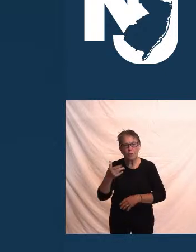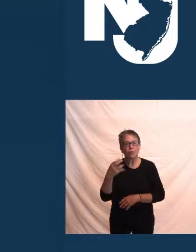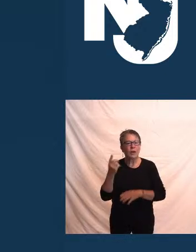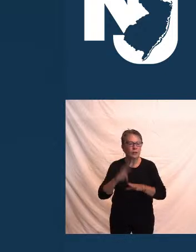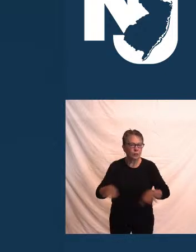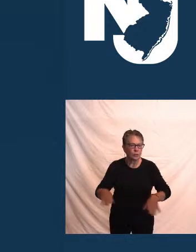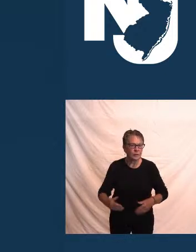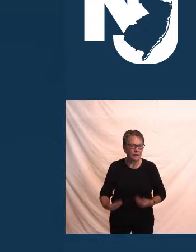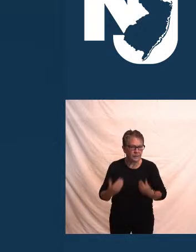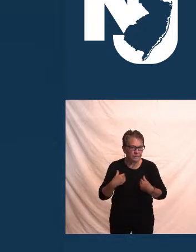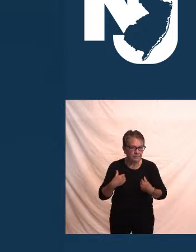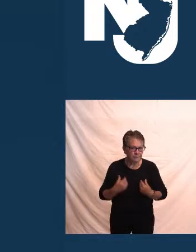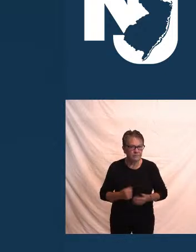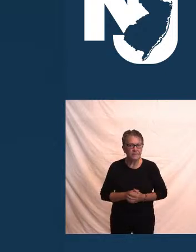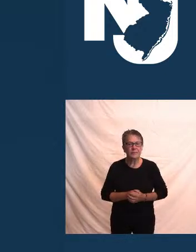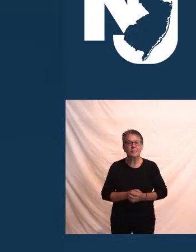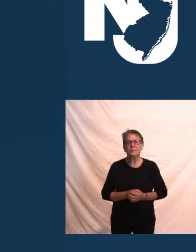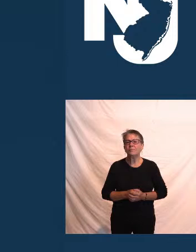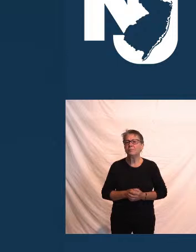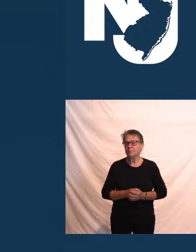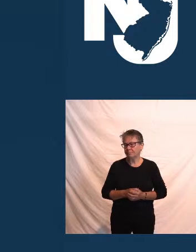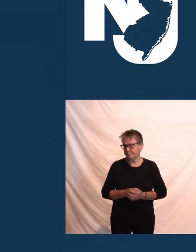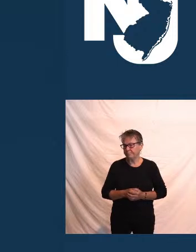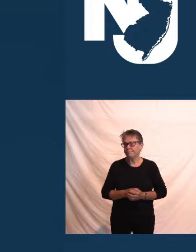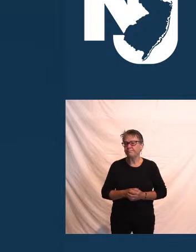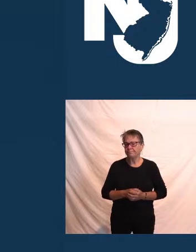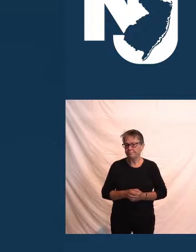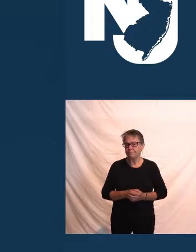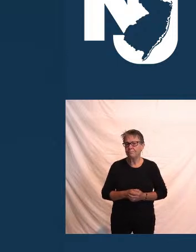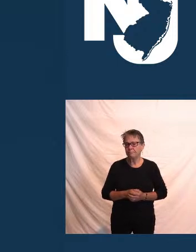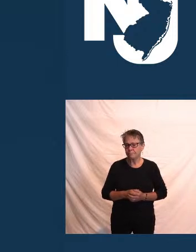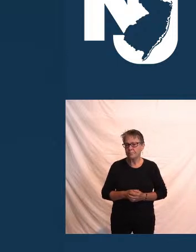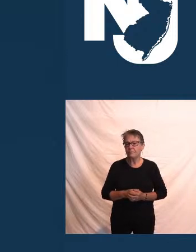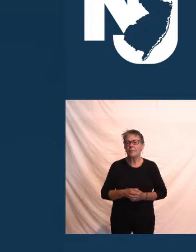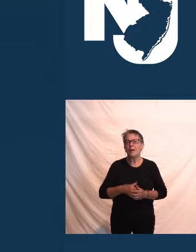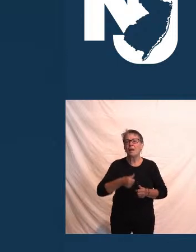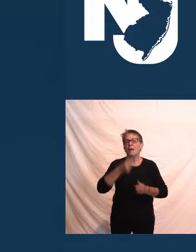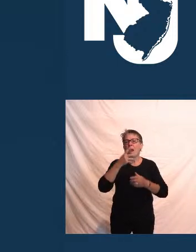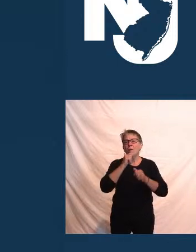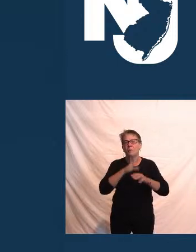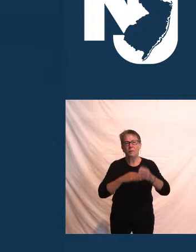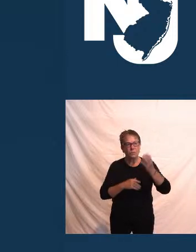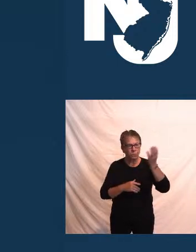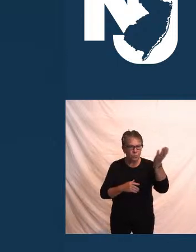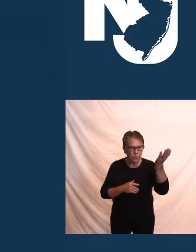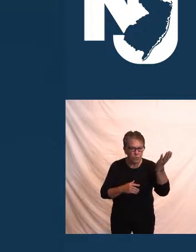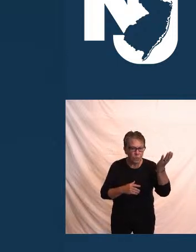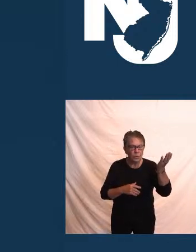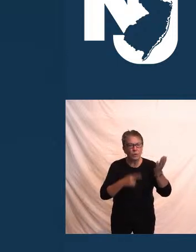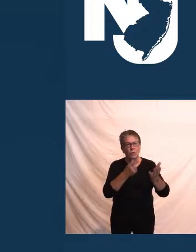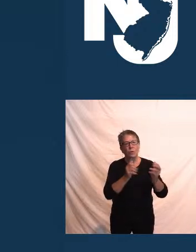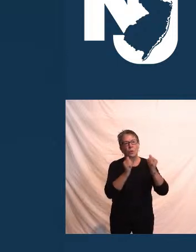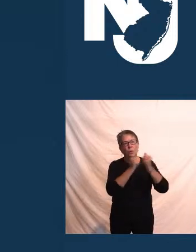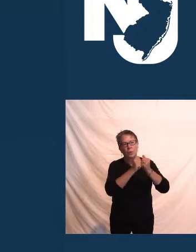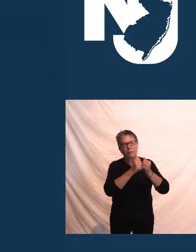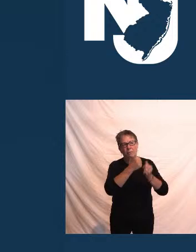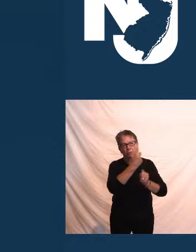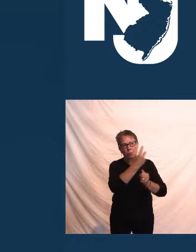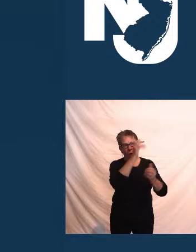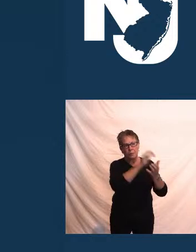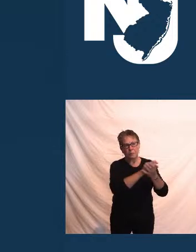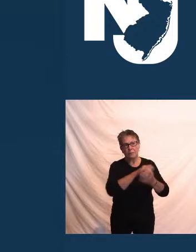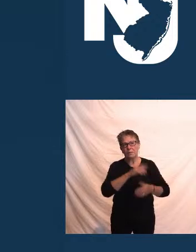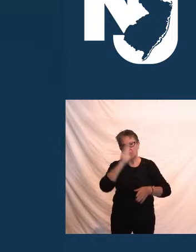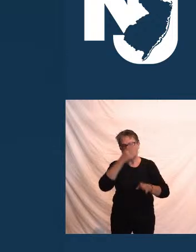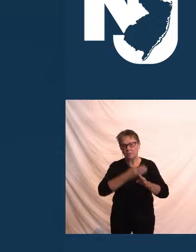and Juliana. May God bless Mary's memory and the family she leaves behind. Next up, we recall